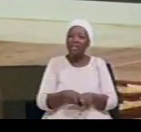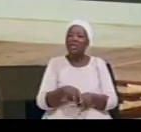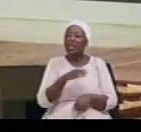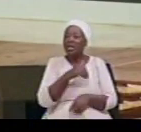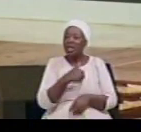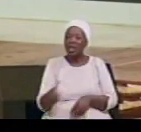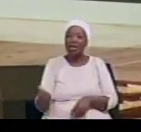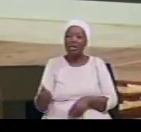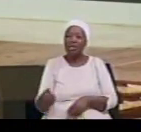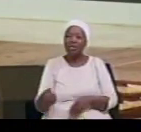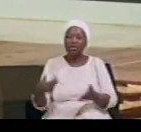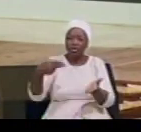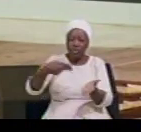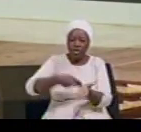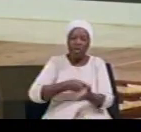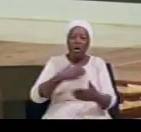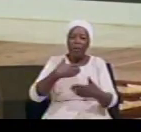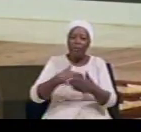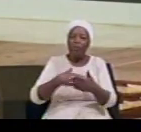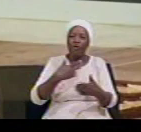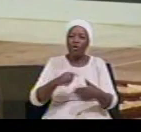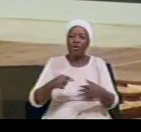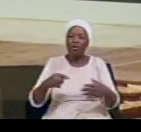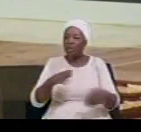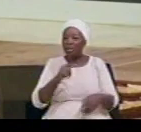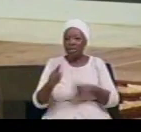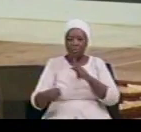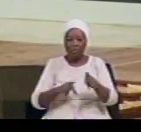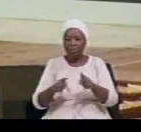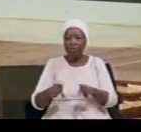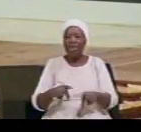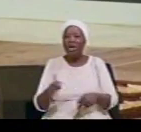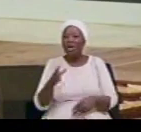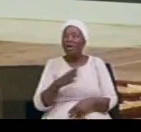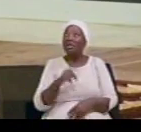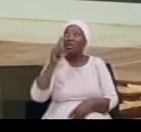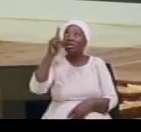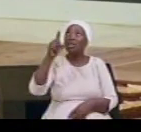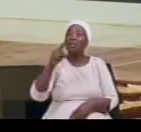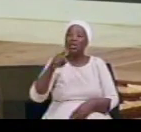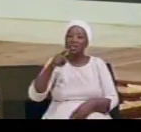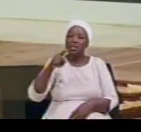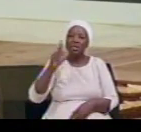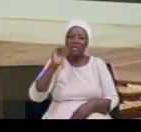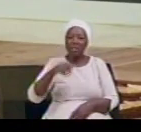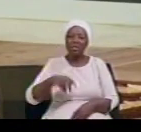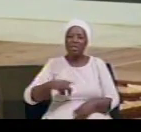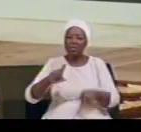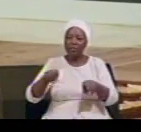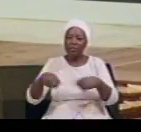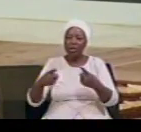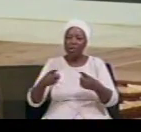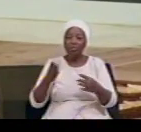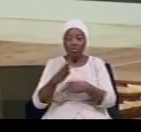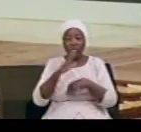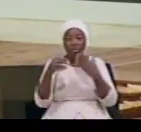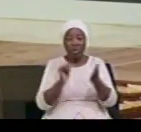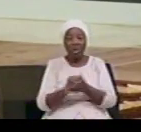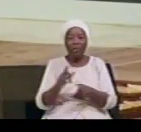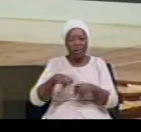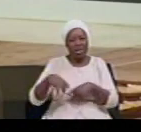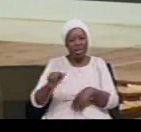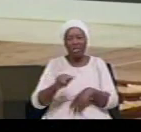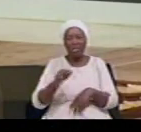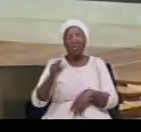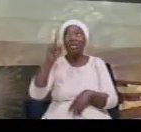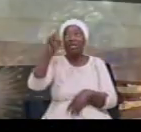dumb, so he opened not his mouth. It